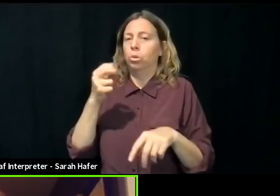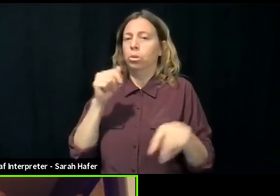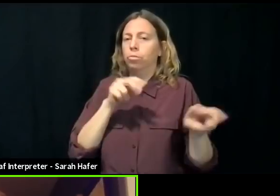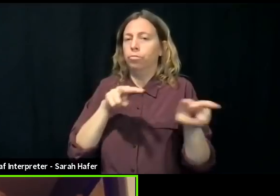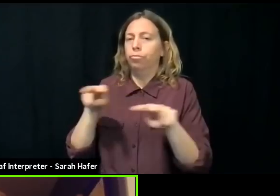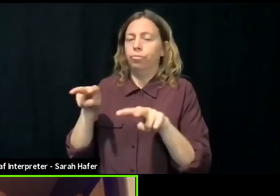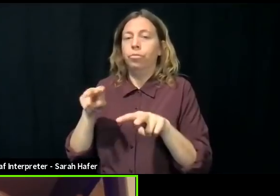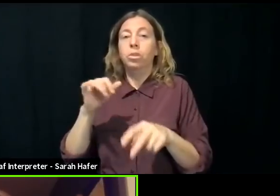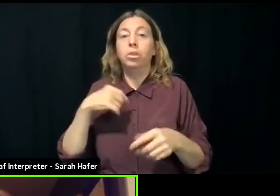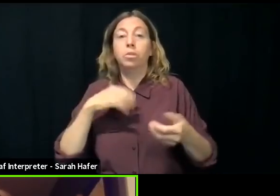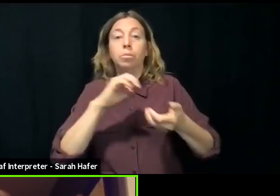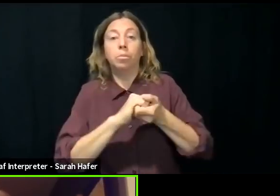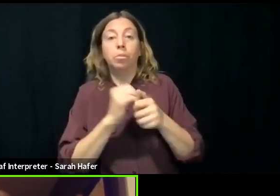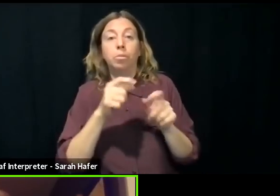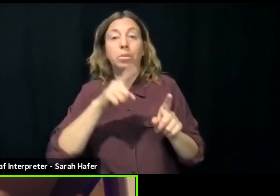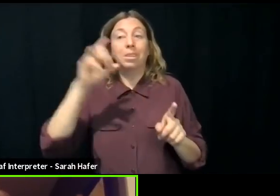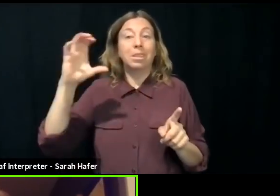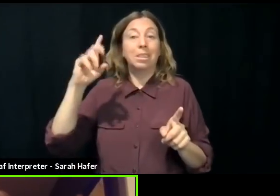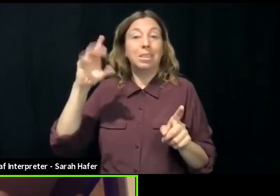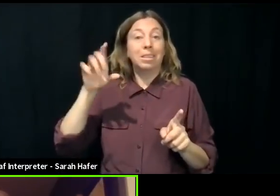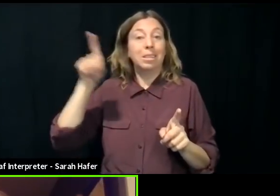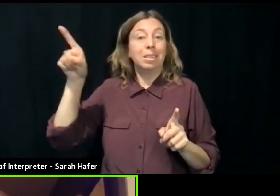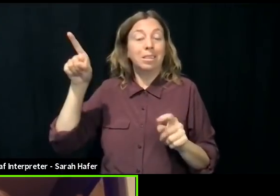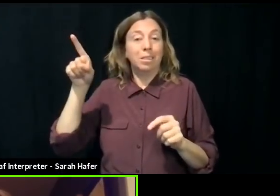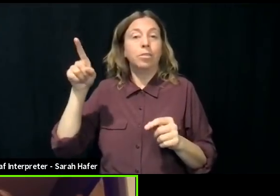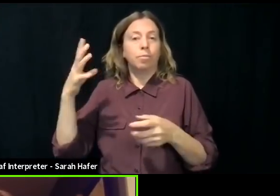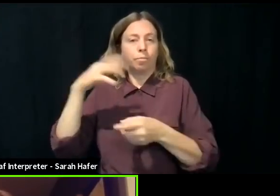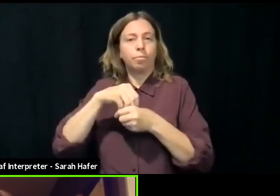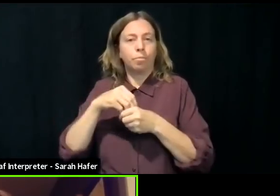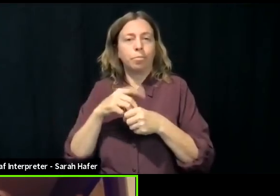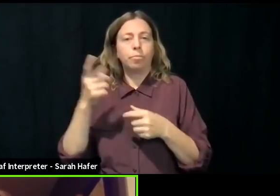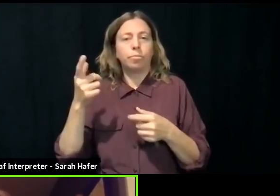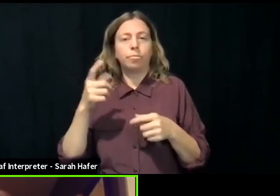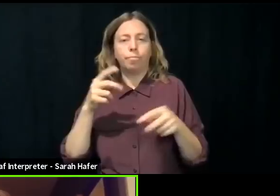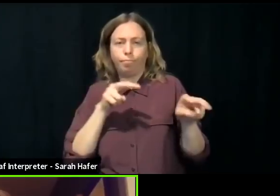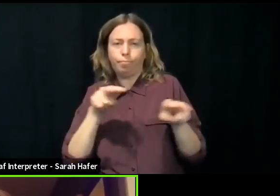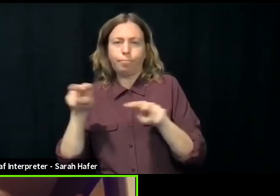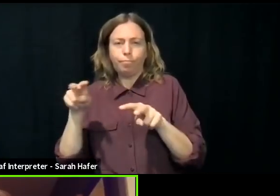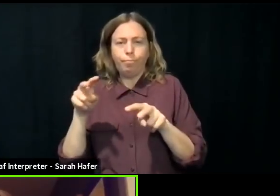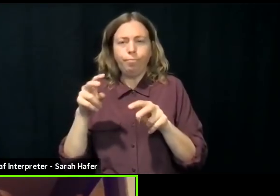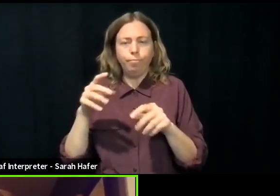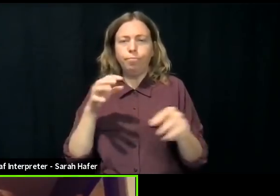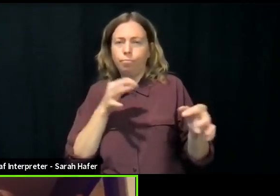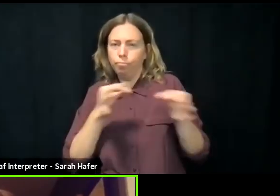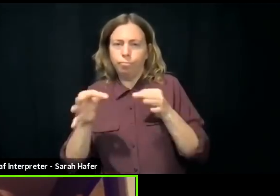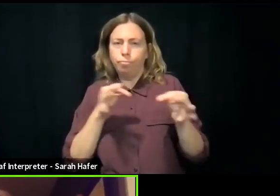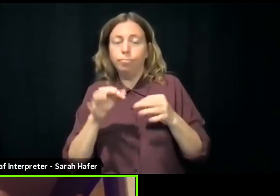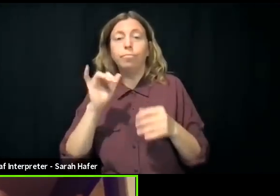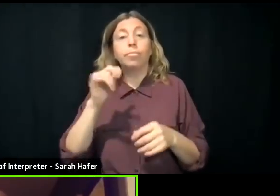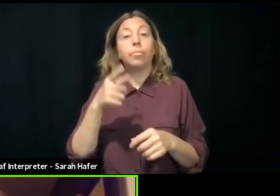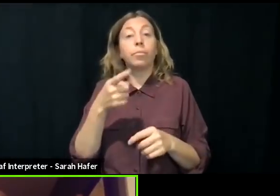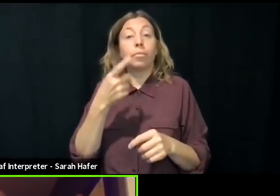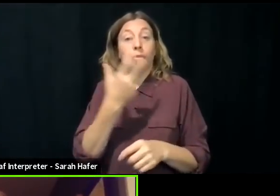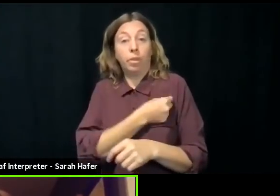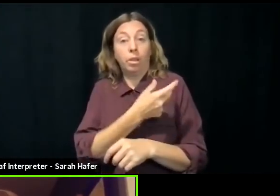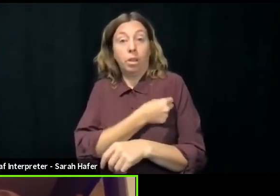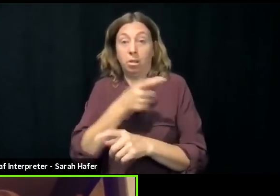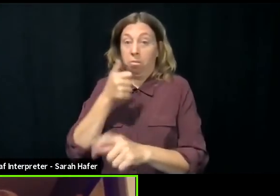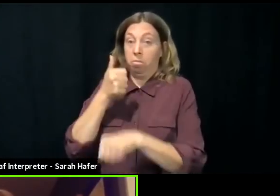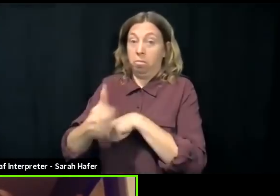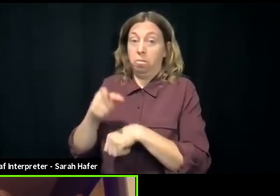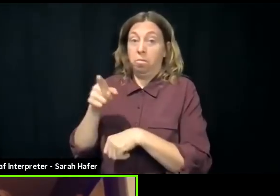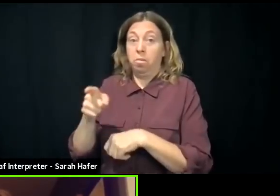and Prevention has not established a connection between COVID-19 vaccination and this condition, but they're meeting about that right now.